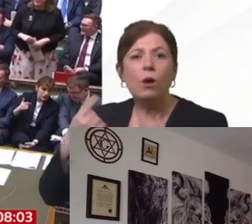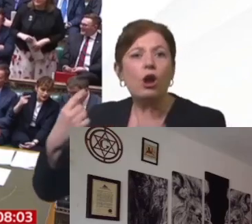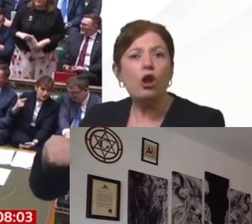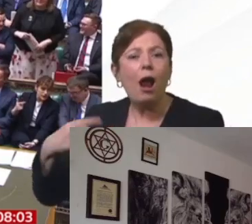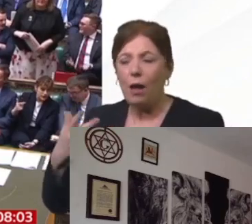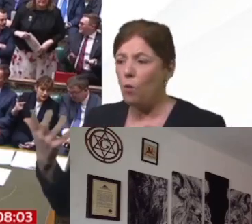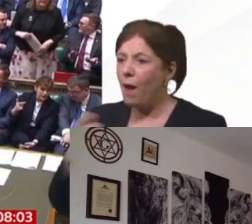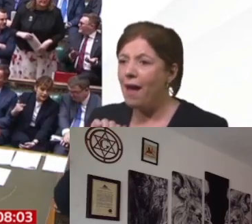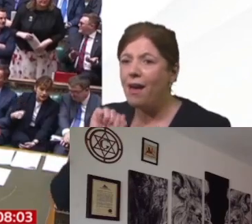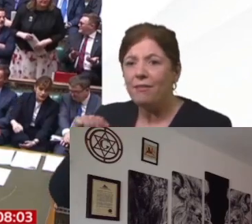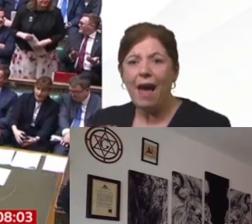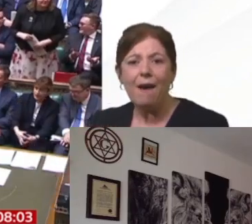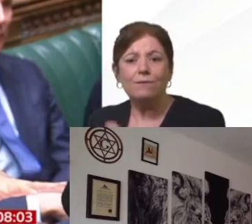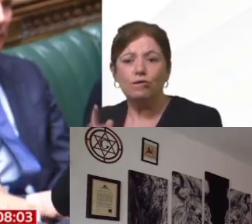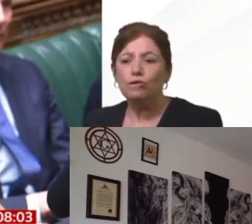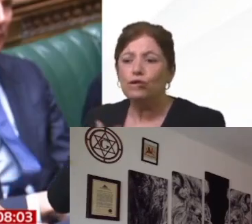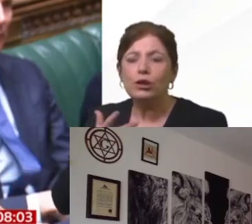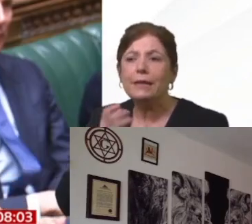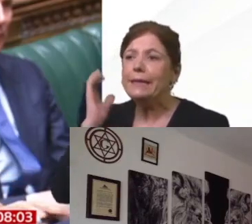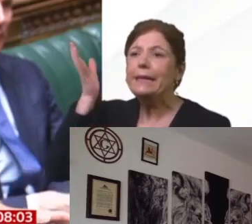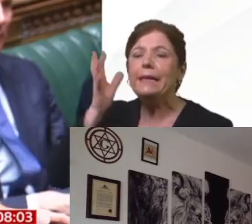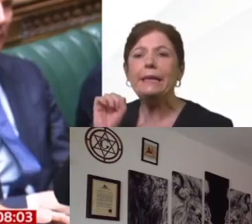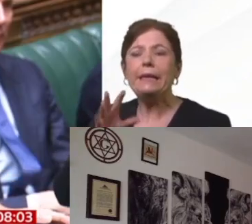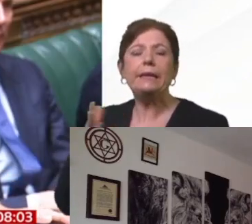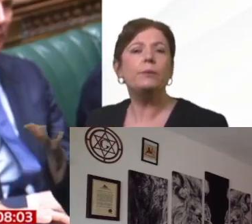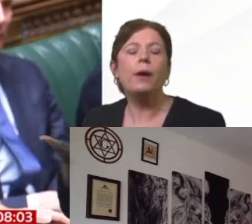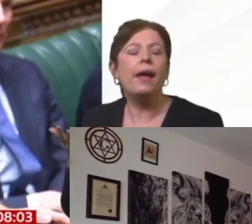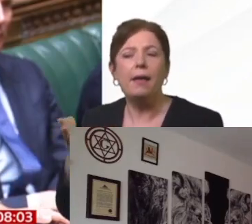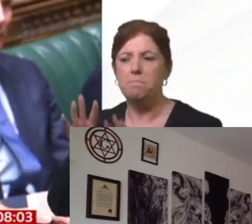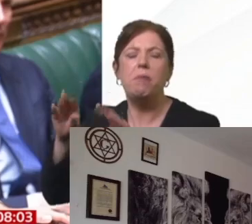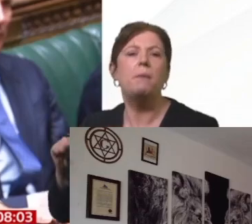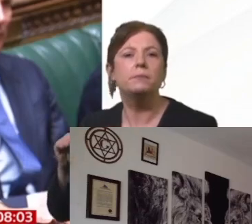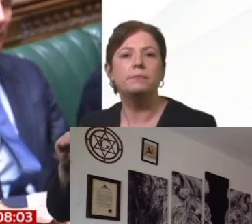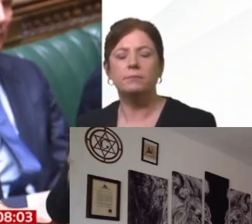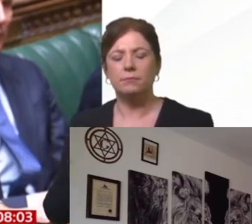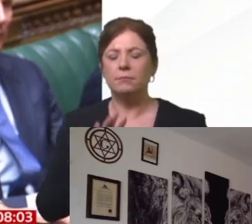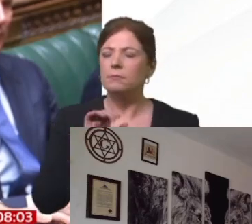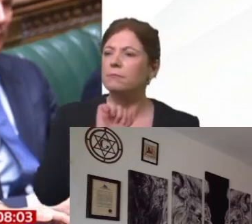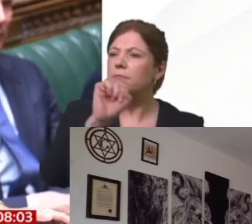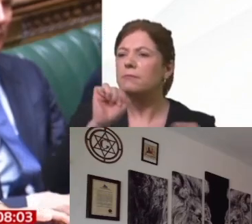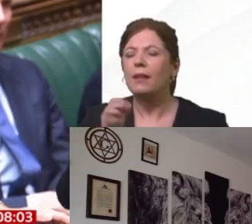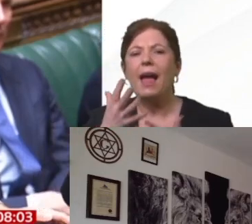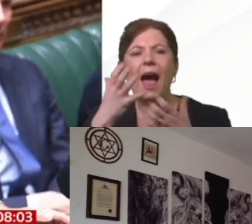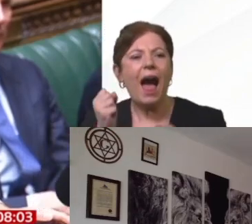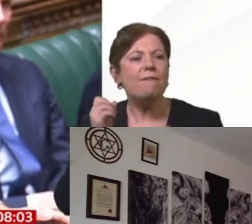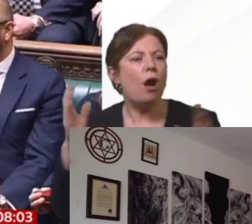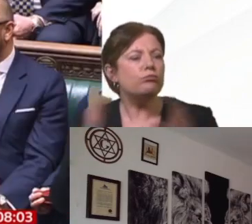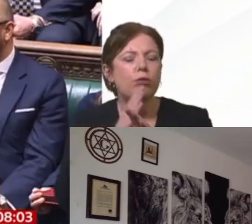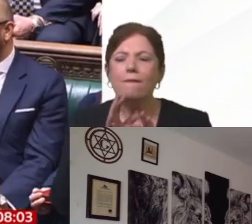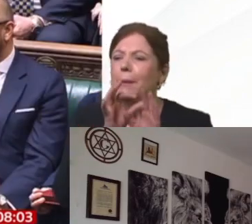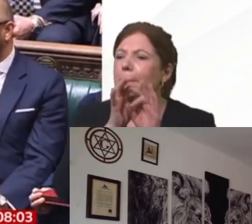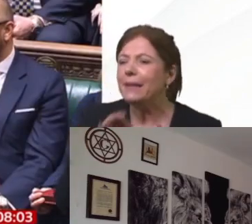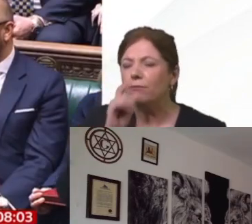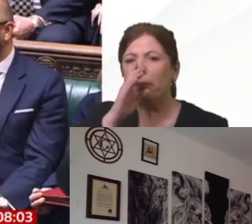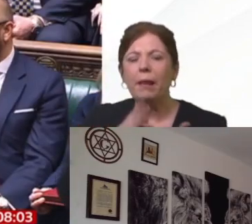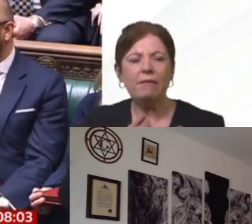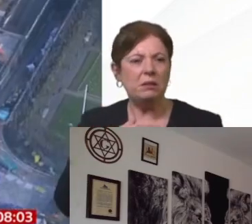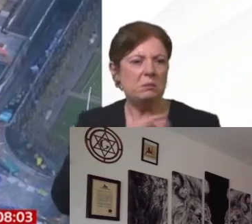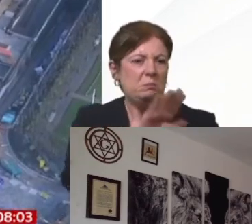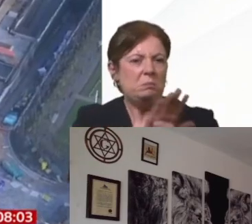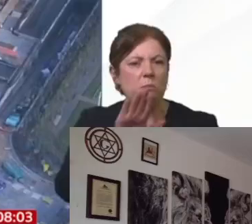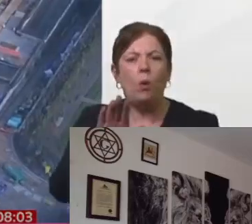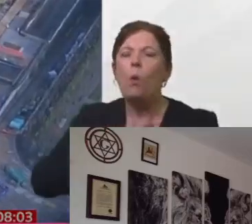free speech. And this is absolutely not about silencing those with private and peaceful beliefs, nor will it impact free